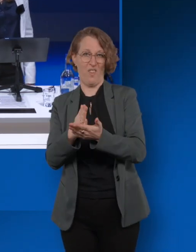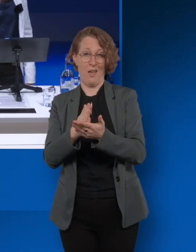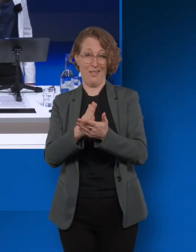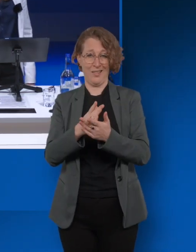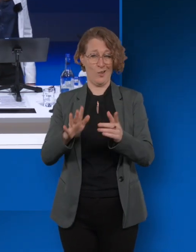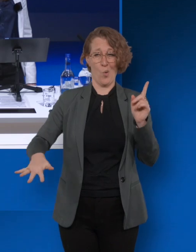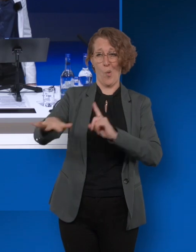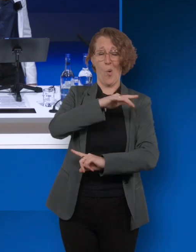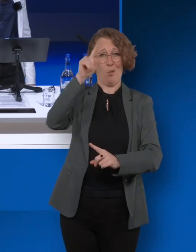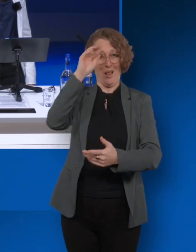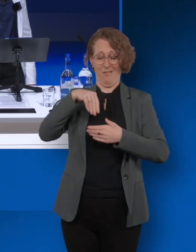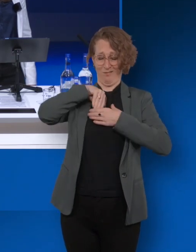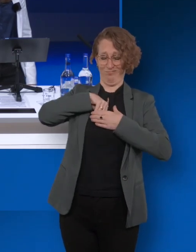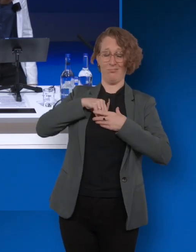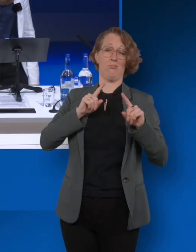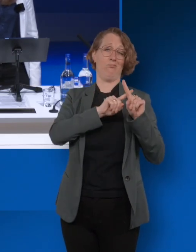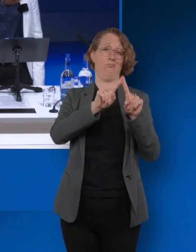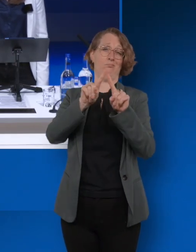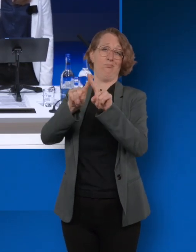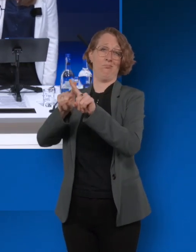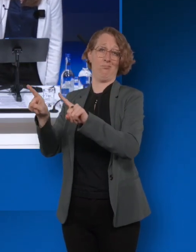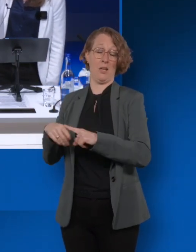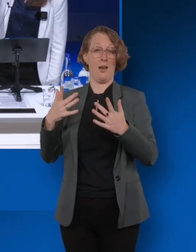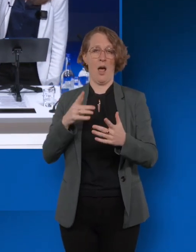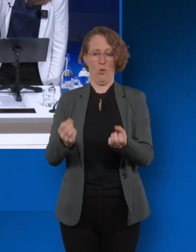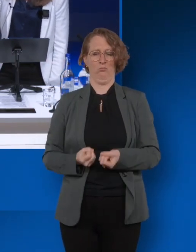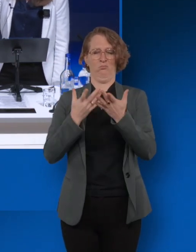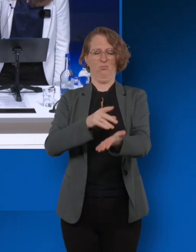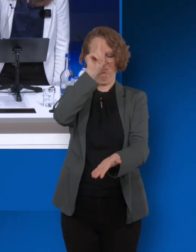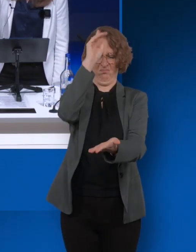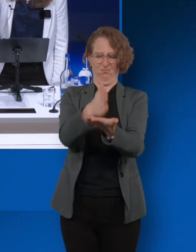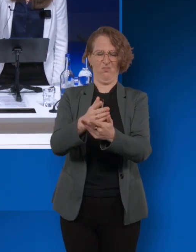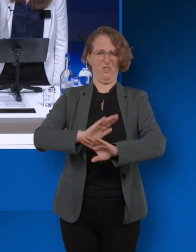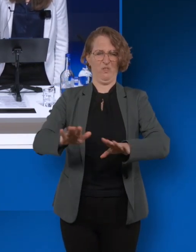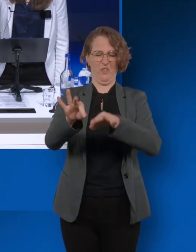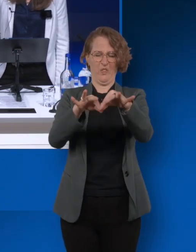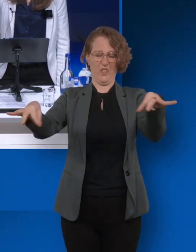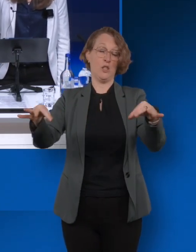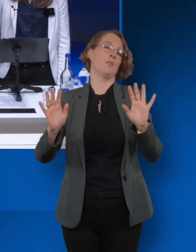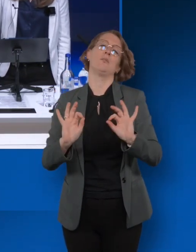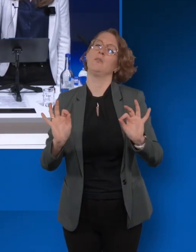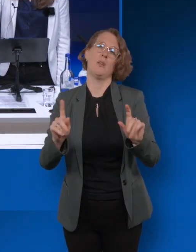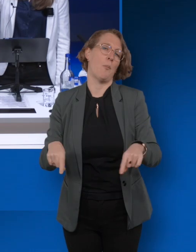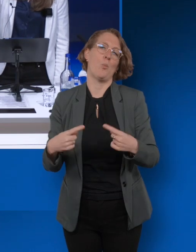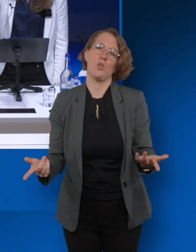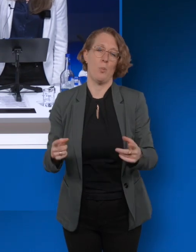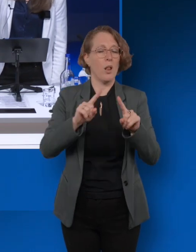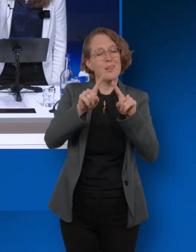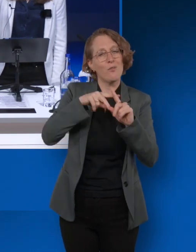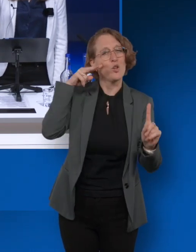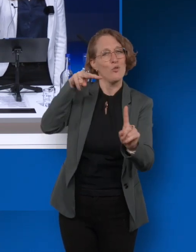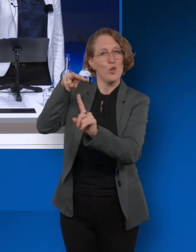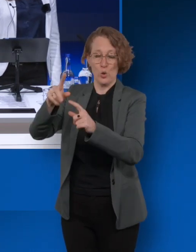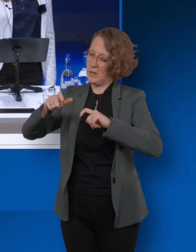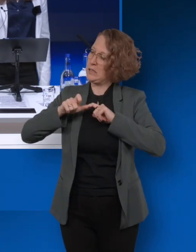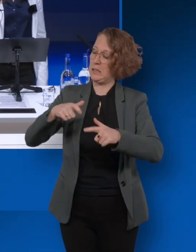things. This is not a foregone conclusion. There are people in all different camps. And the important